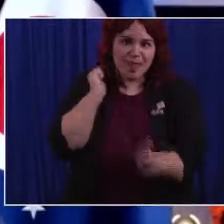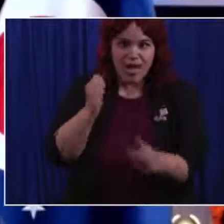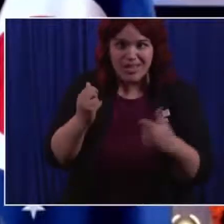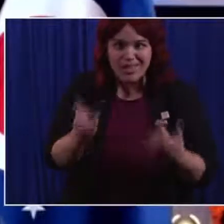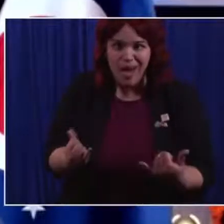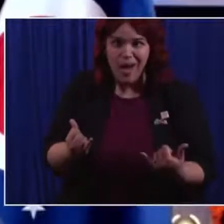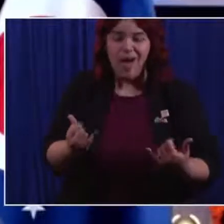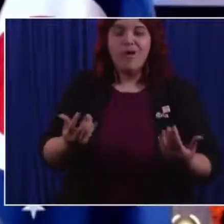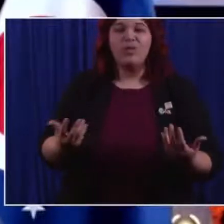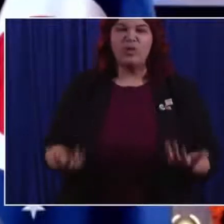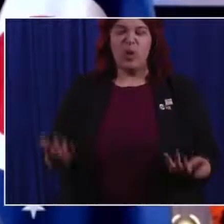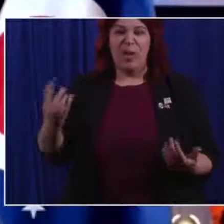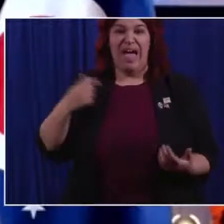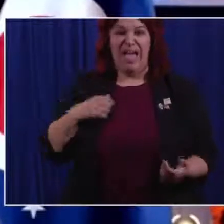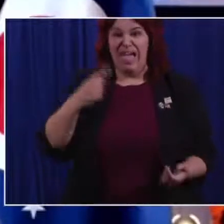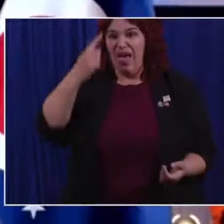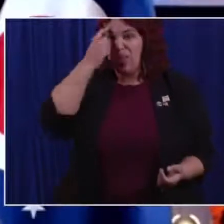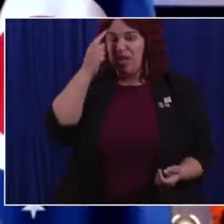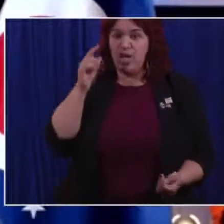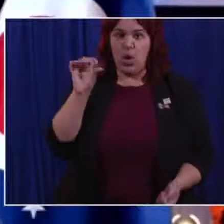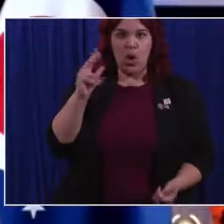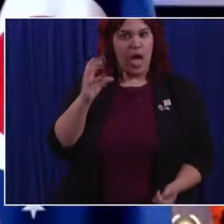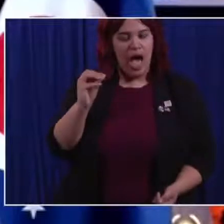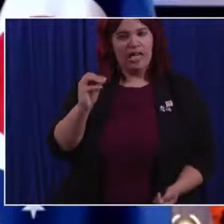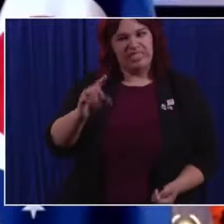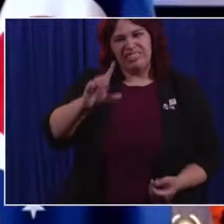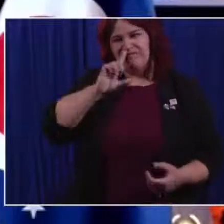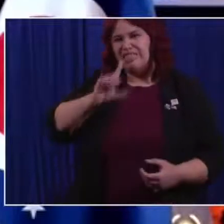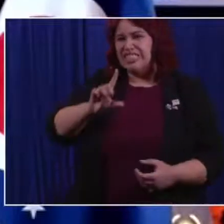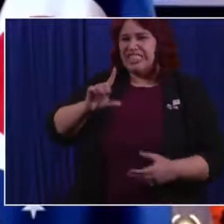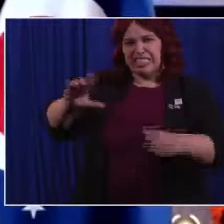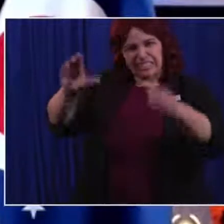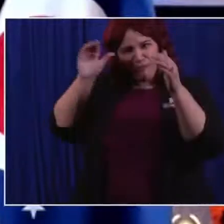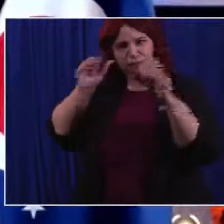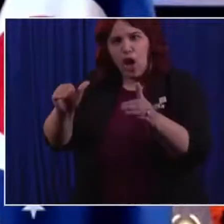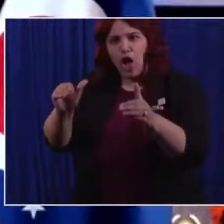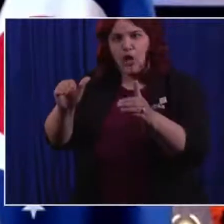cases ahead on the recovery academically. The governor has asked